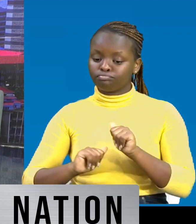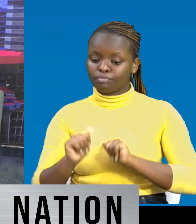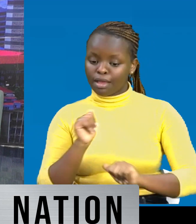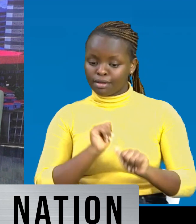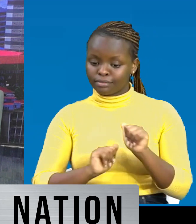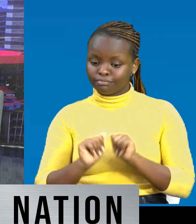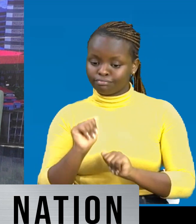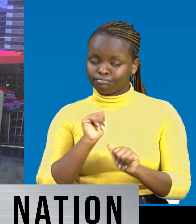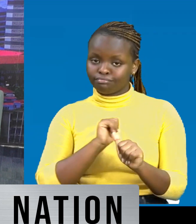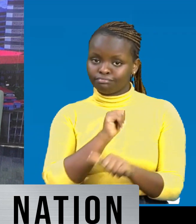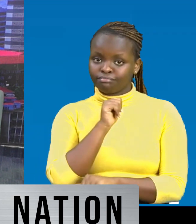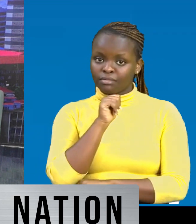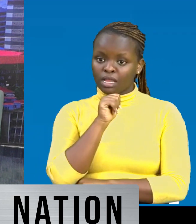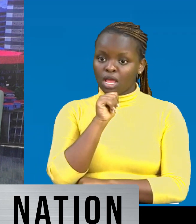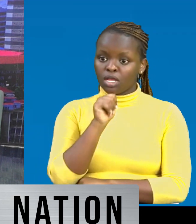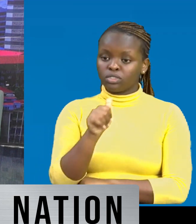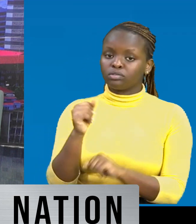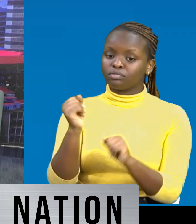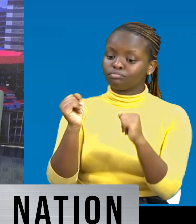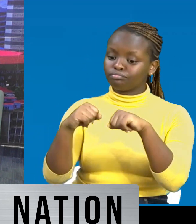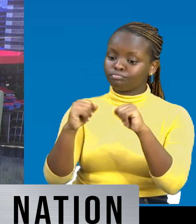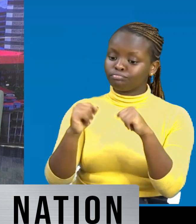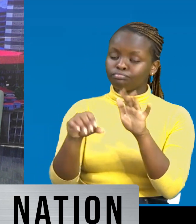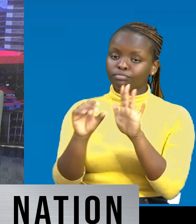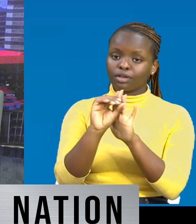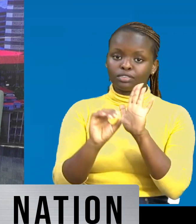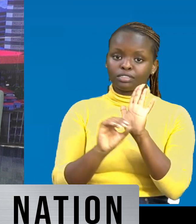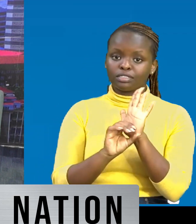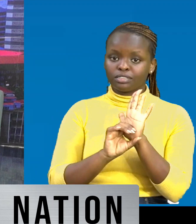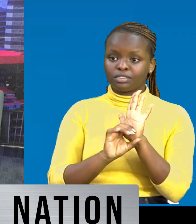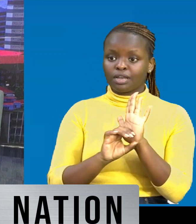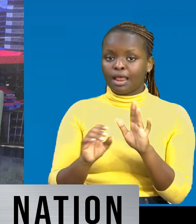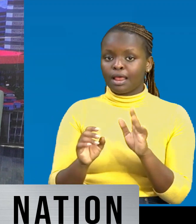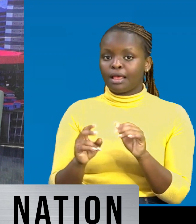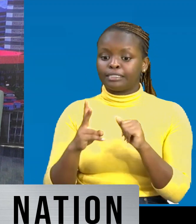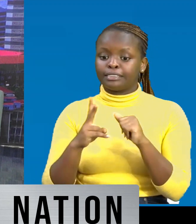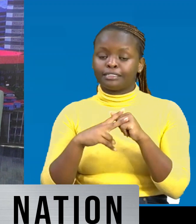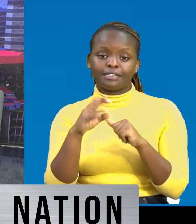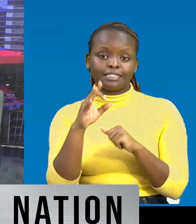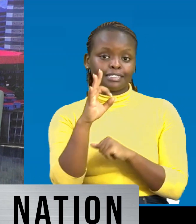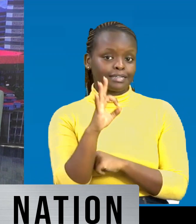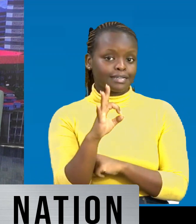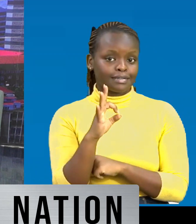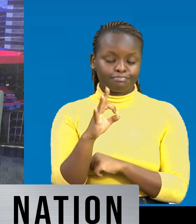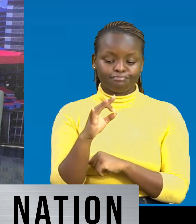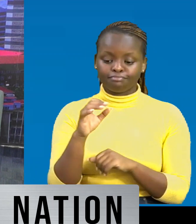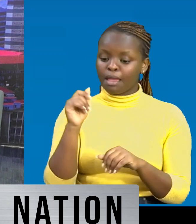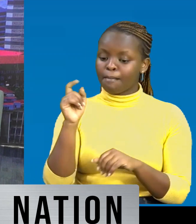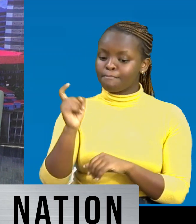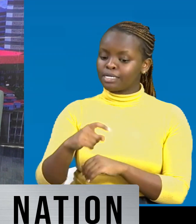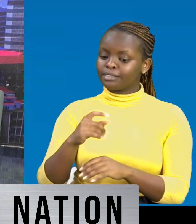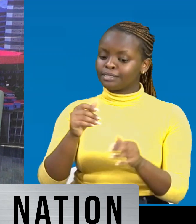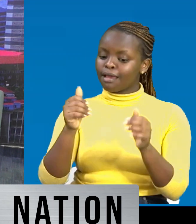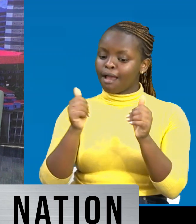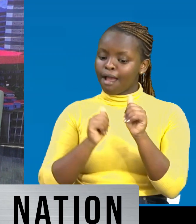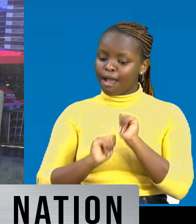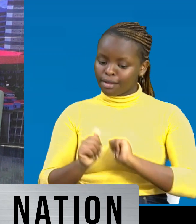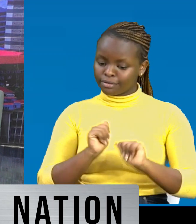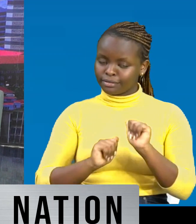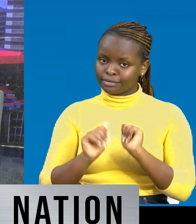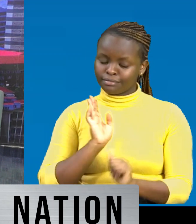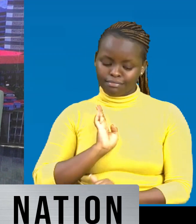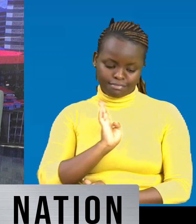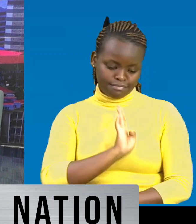not agreeable with the Constitution, Article 73, which says that you need to act as a leader, and you must